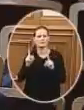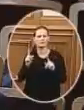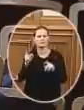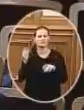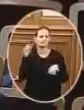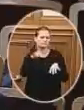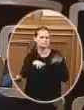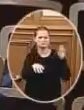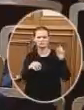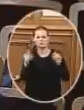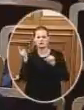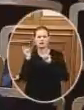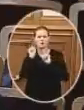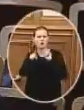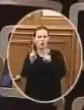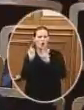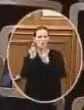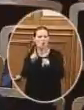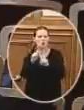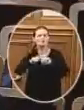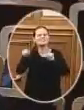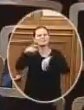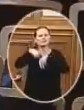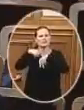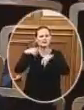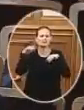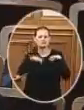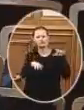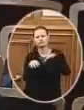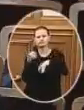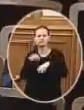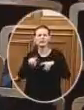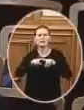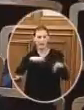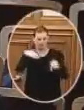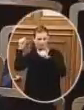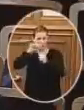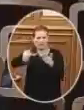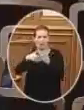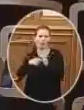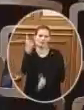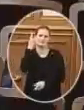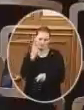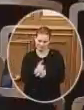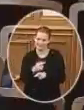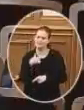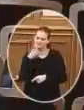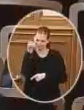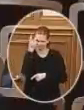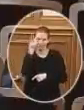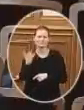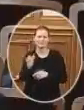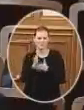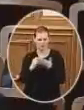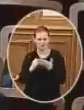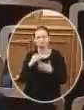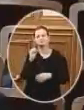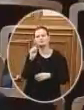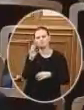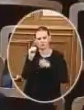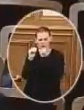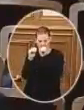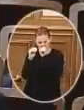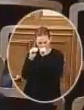for an event, and I think that makes access from the event difficult. So paratransit would be one of the priority access modes that